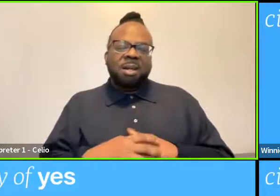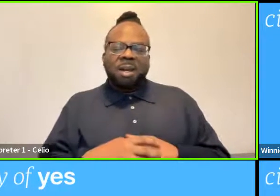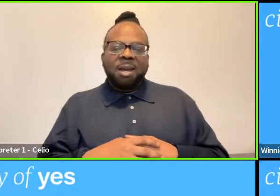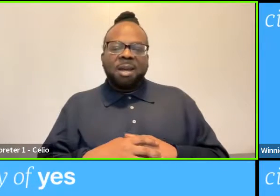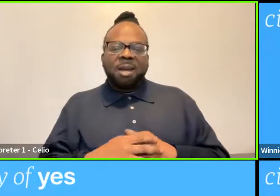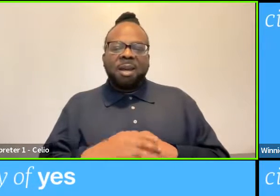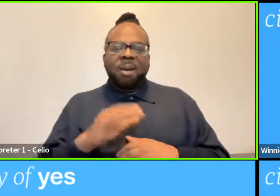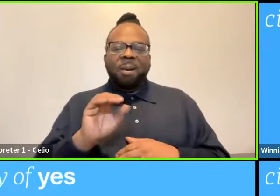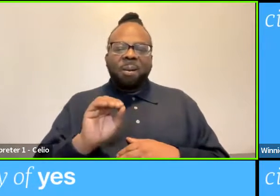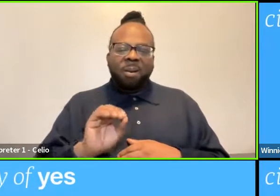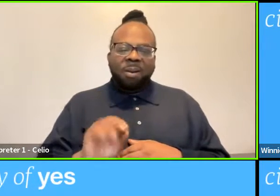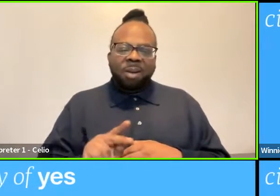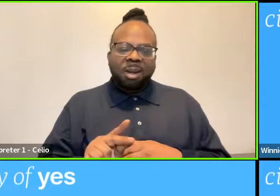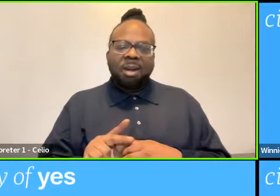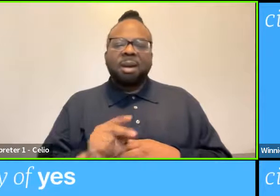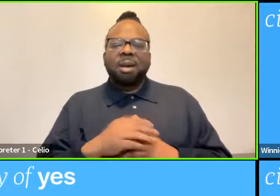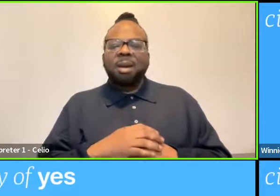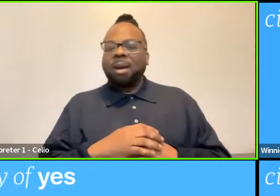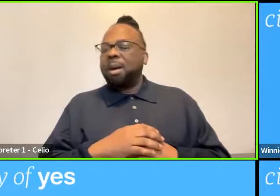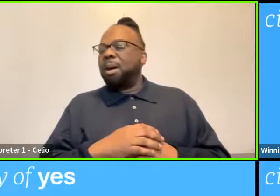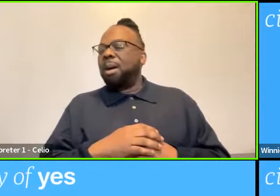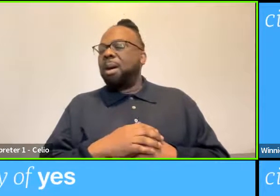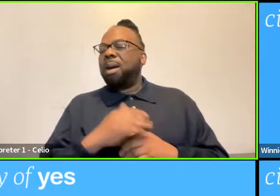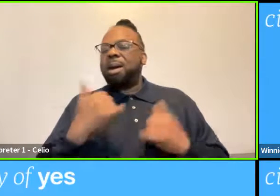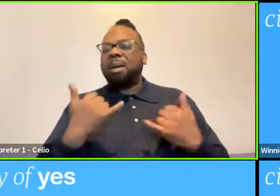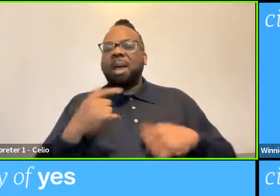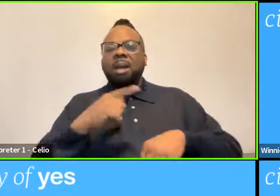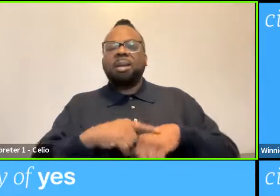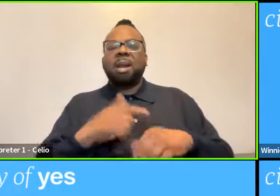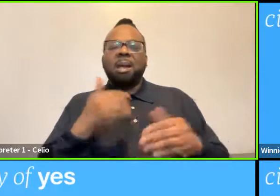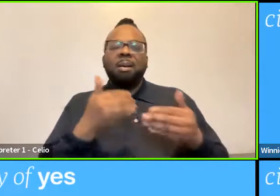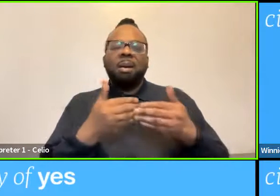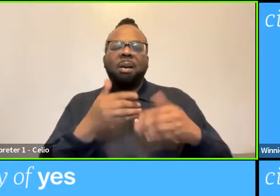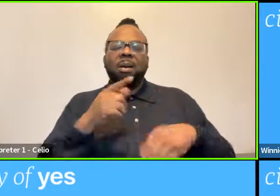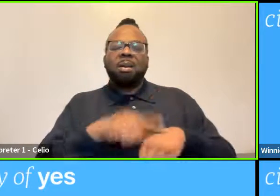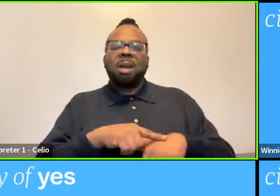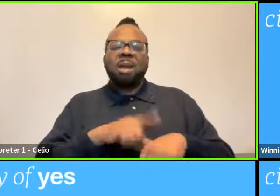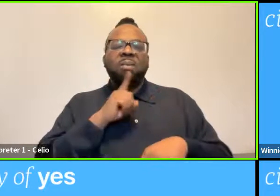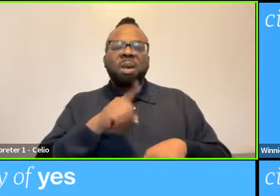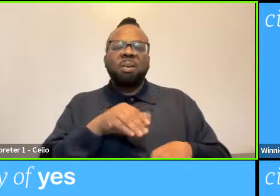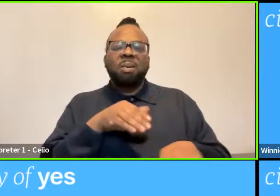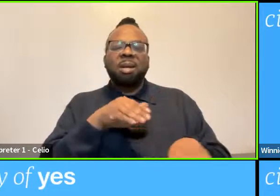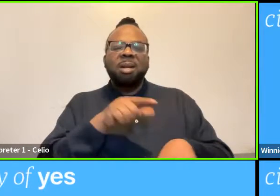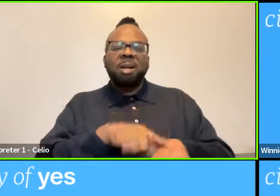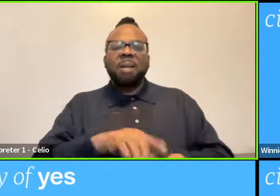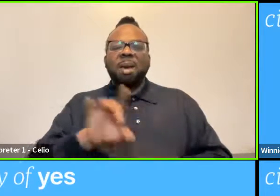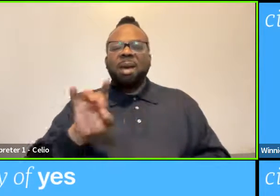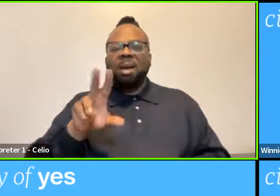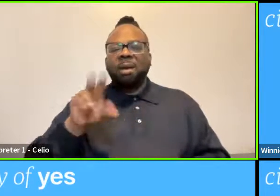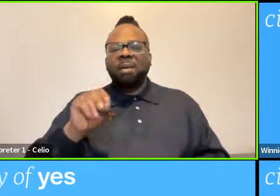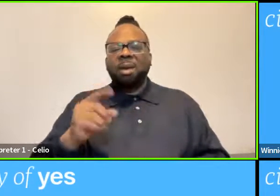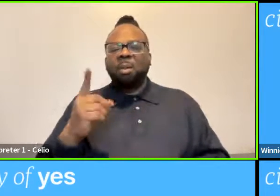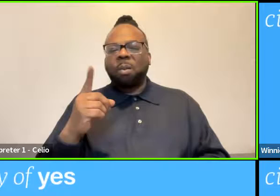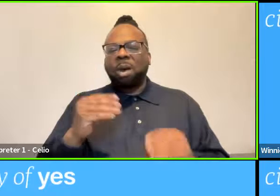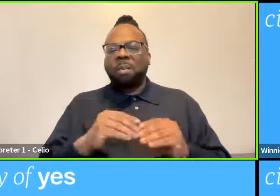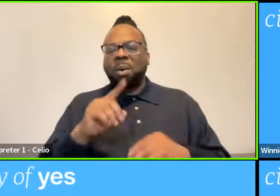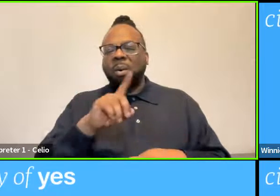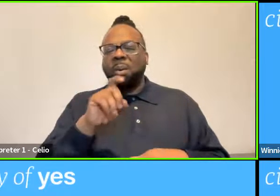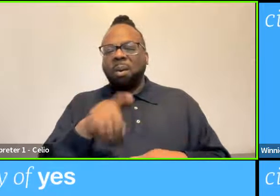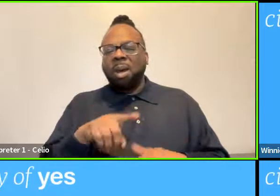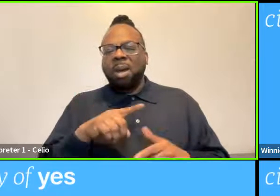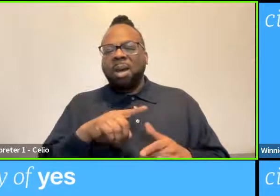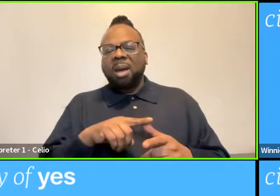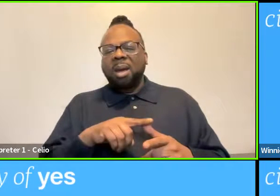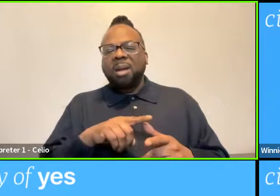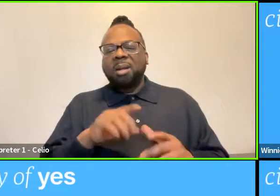Okay, so we are close to time. We are at 8:30, so let's do one more question in the chat.